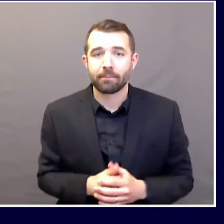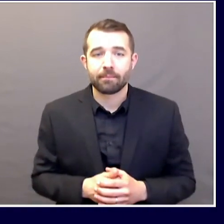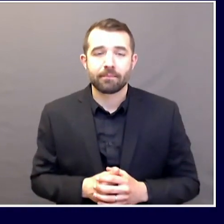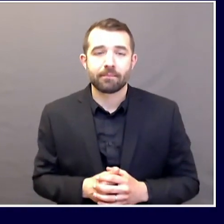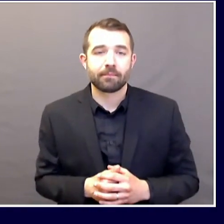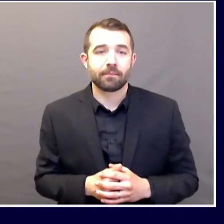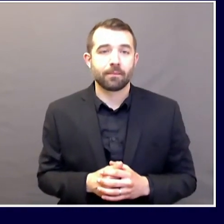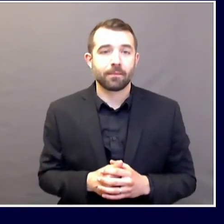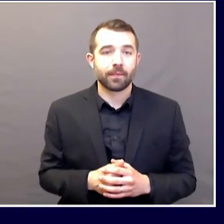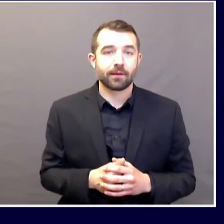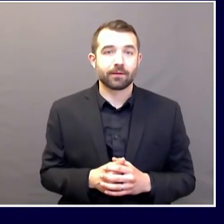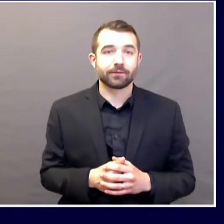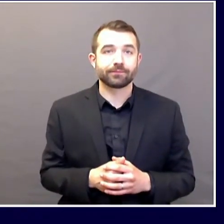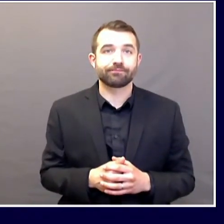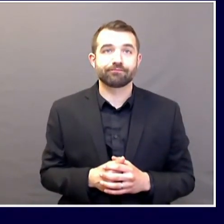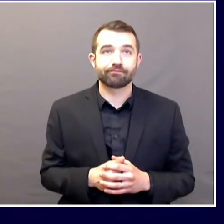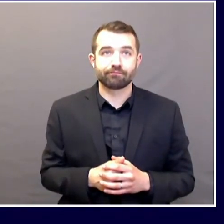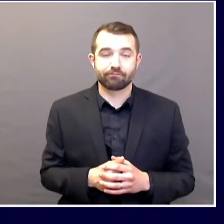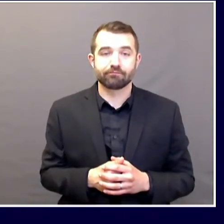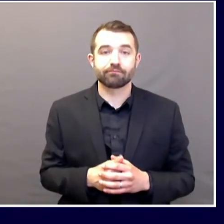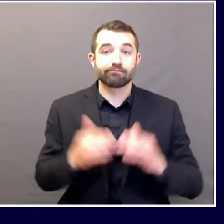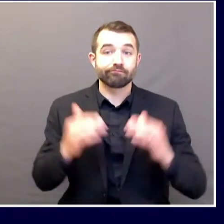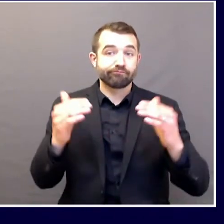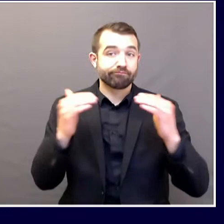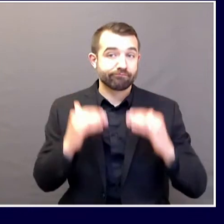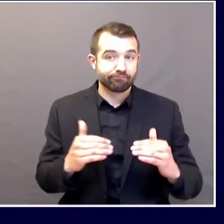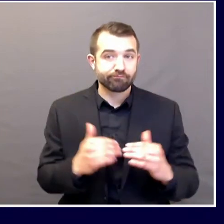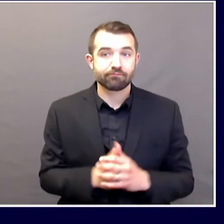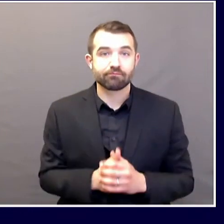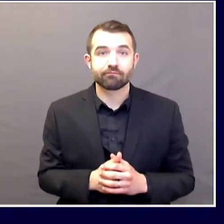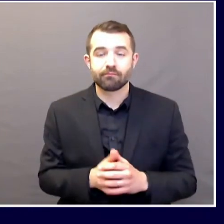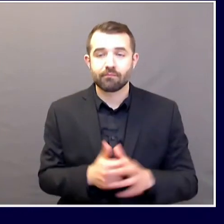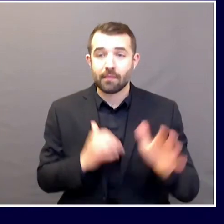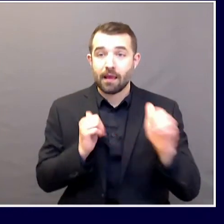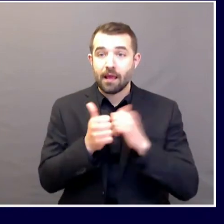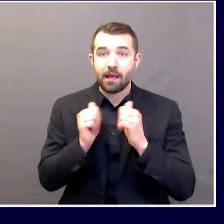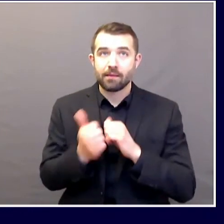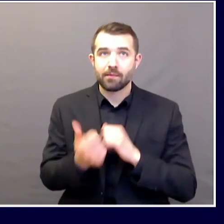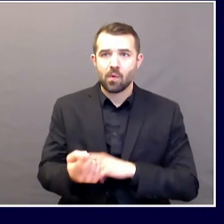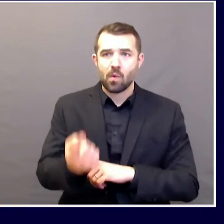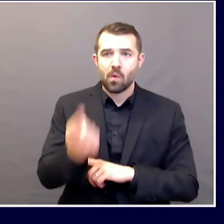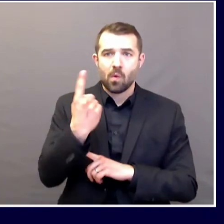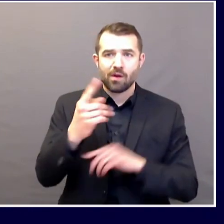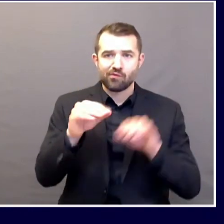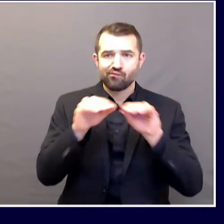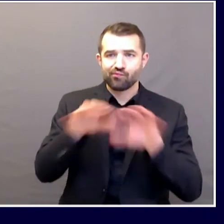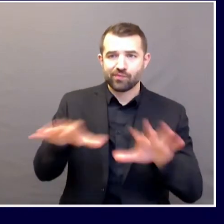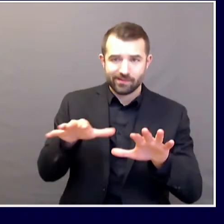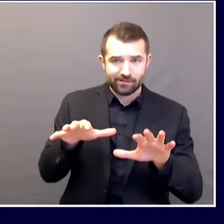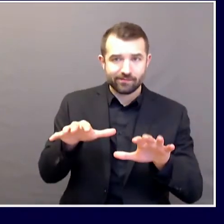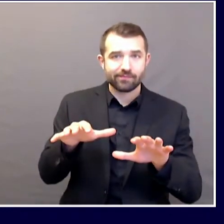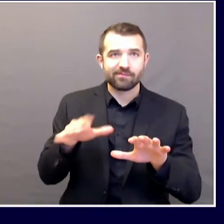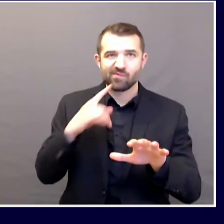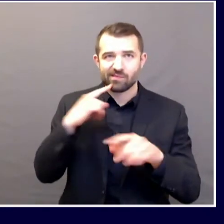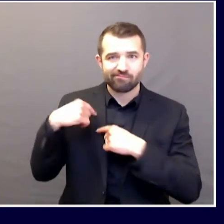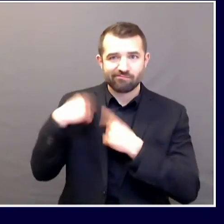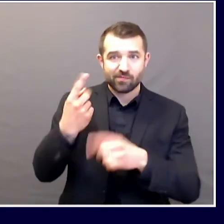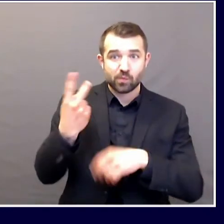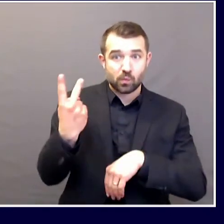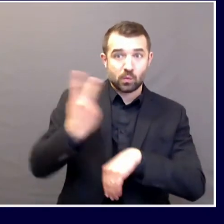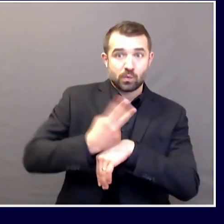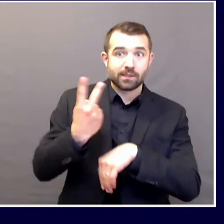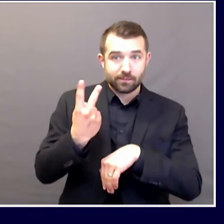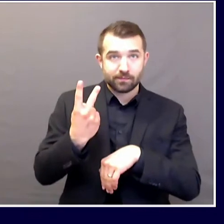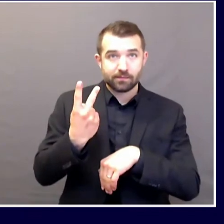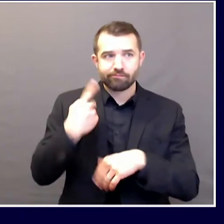Next, I'd like to give you an update on an outbreak that we have opened since we last spoke. That is an